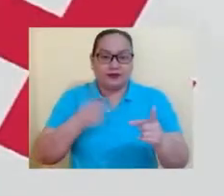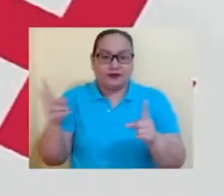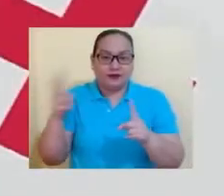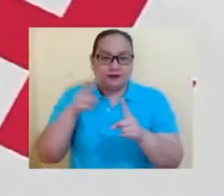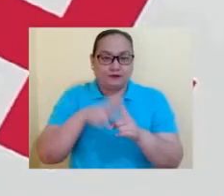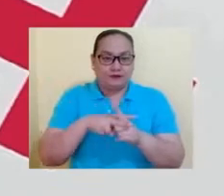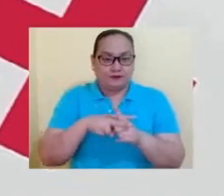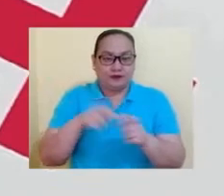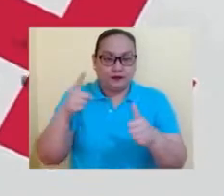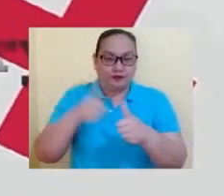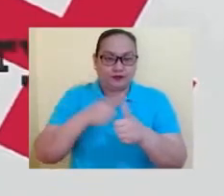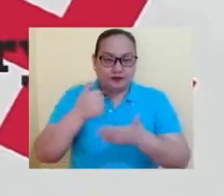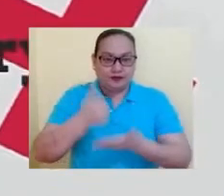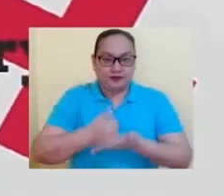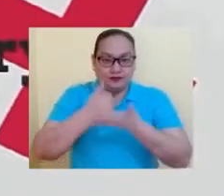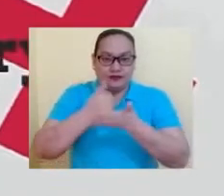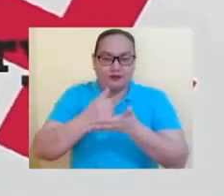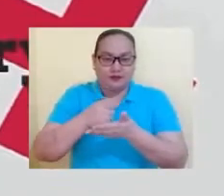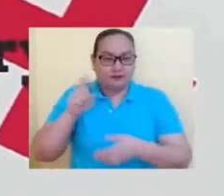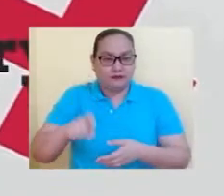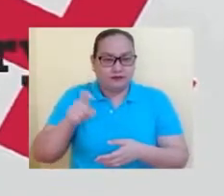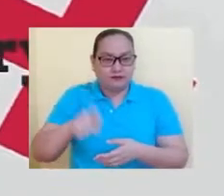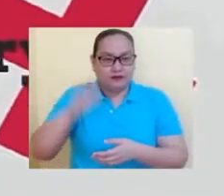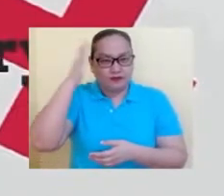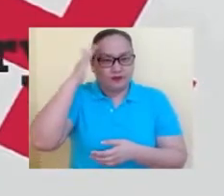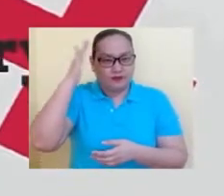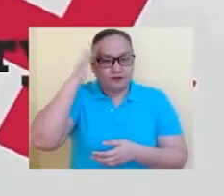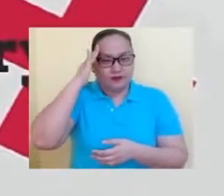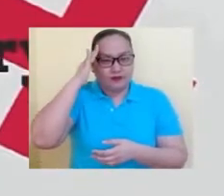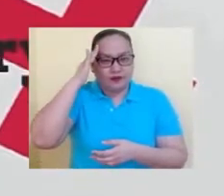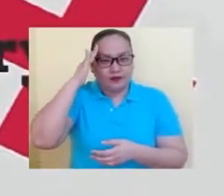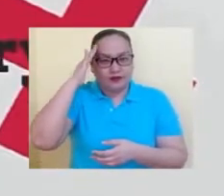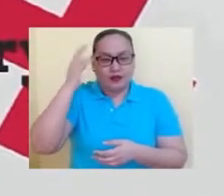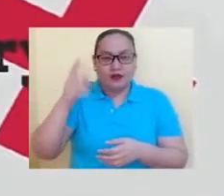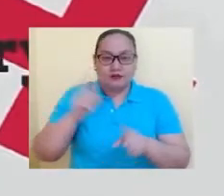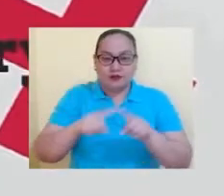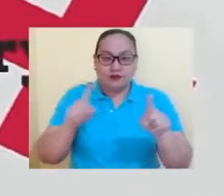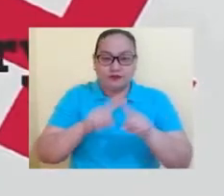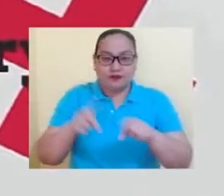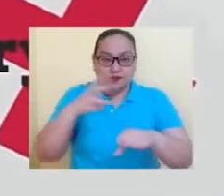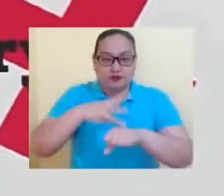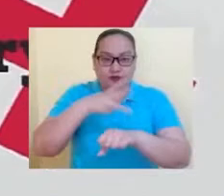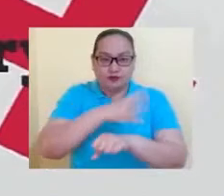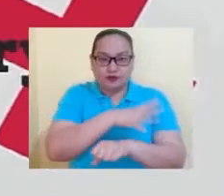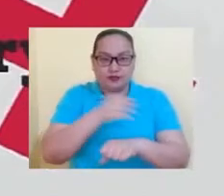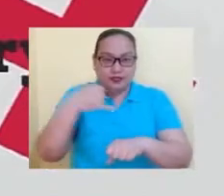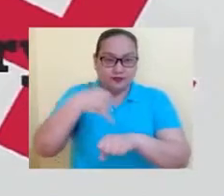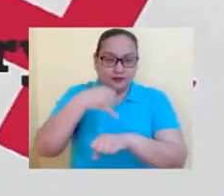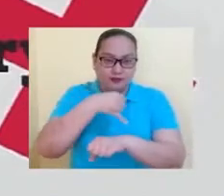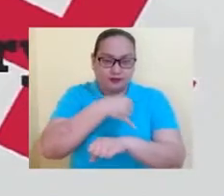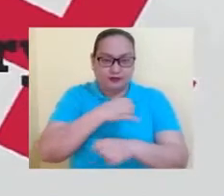Before you apply first aid, you must know first the difference between a wound and an injury.